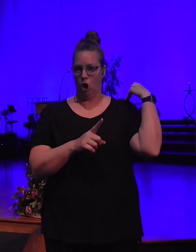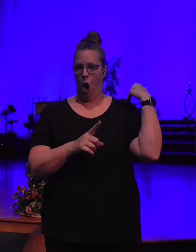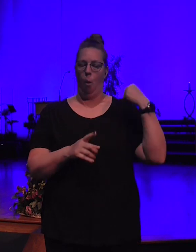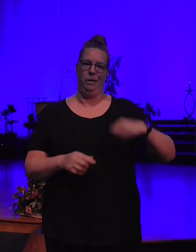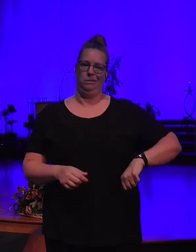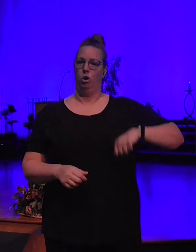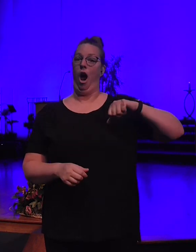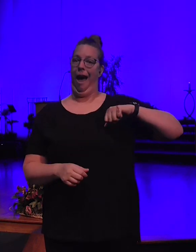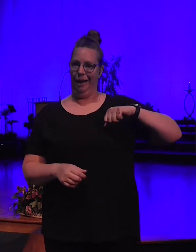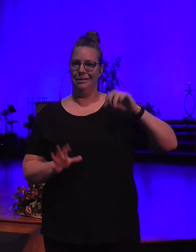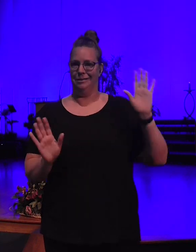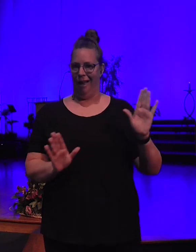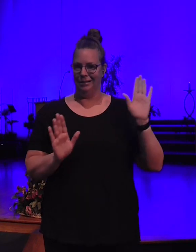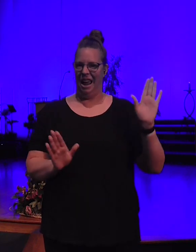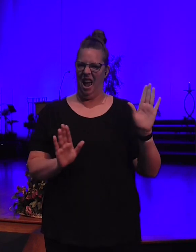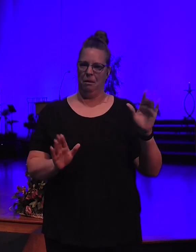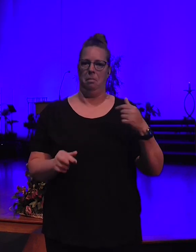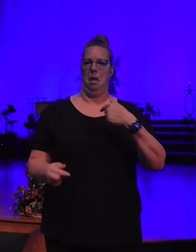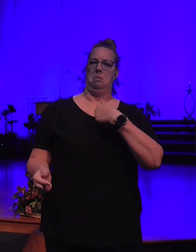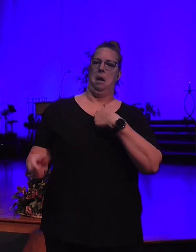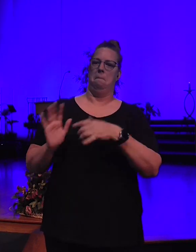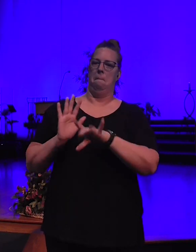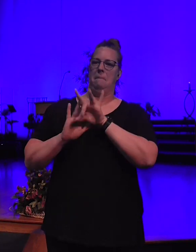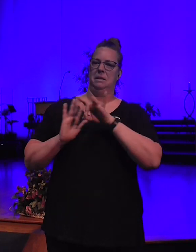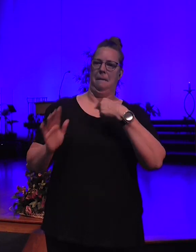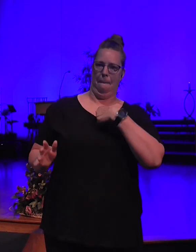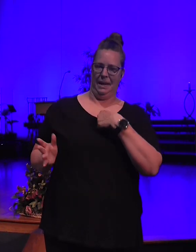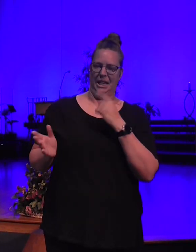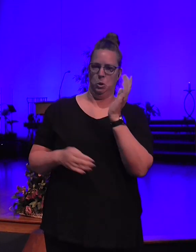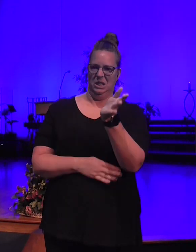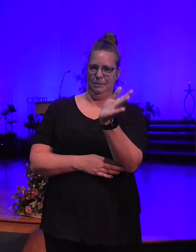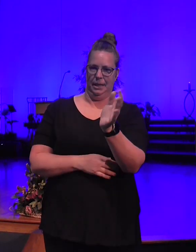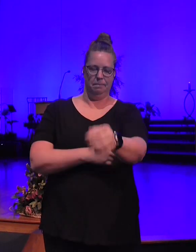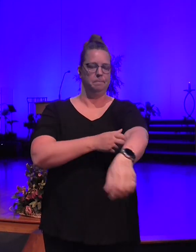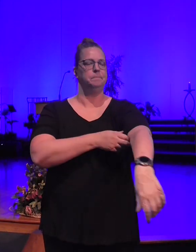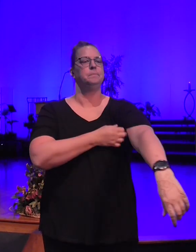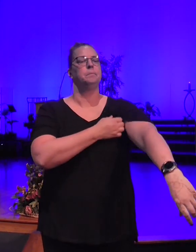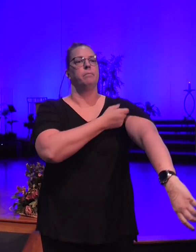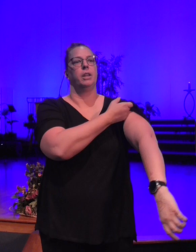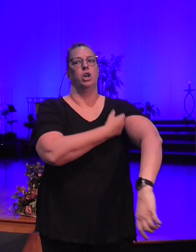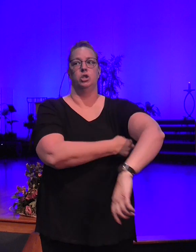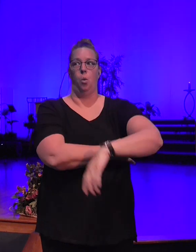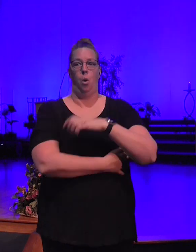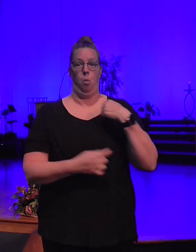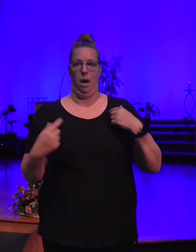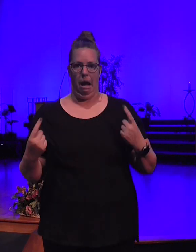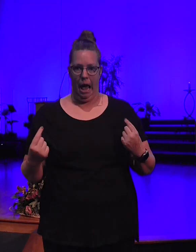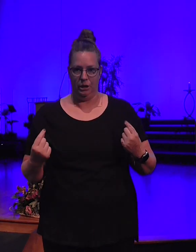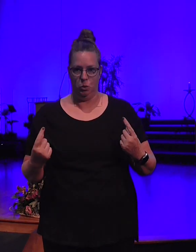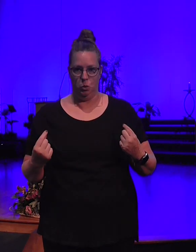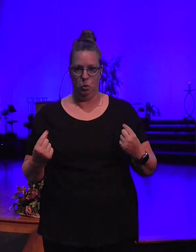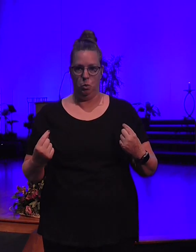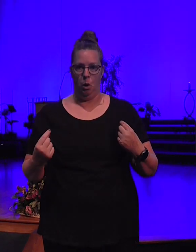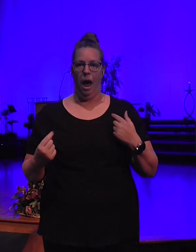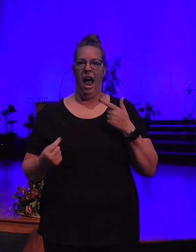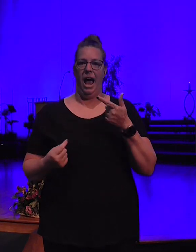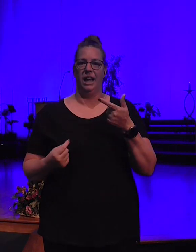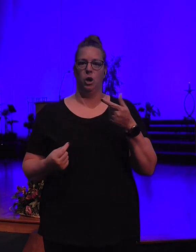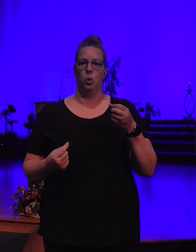Pride Sunday. And I was like, so what can I, you know what I did, of course. I